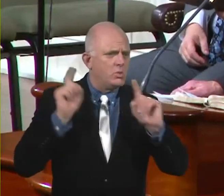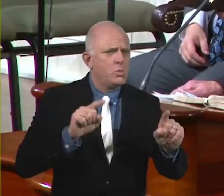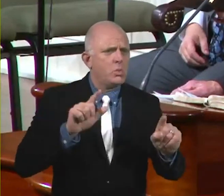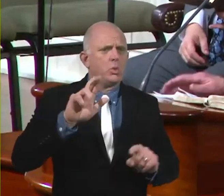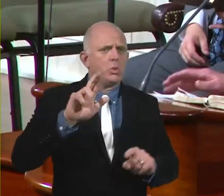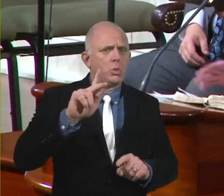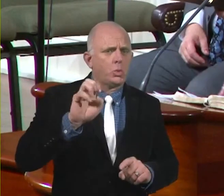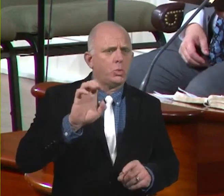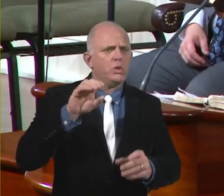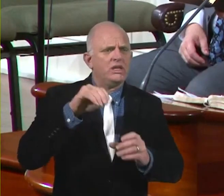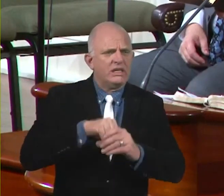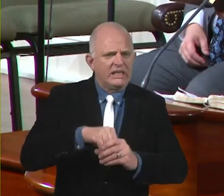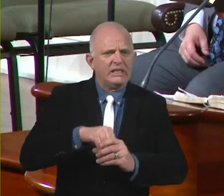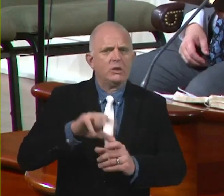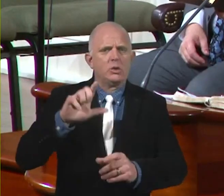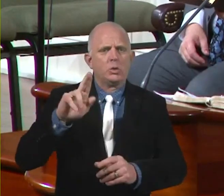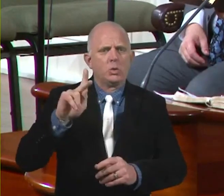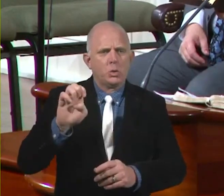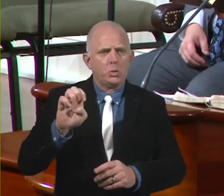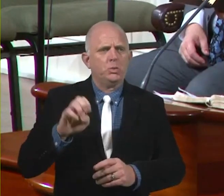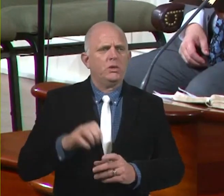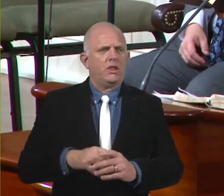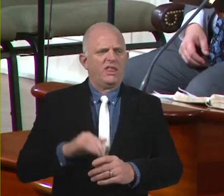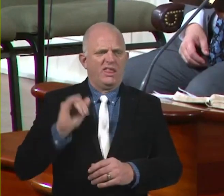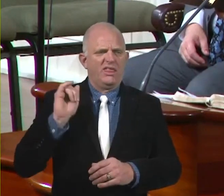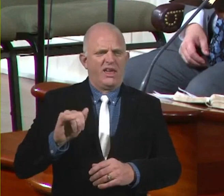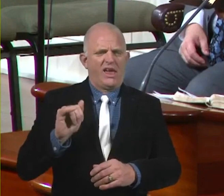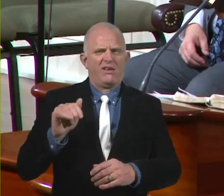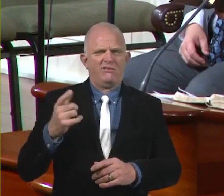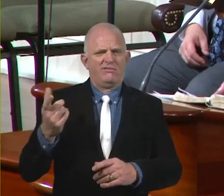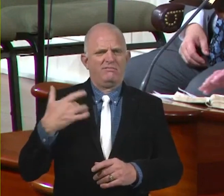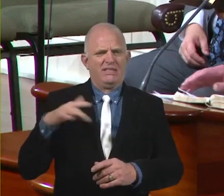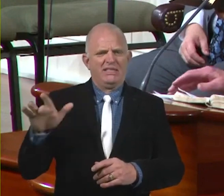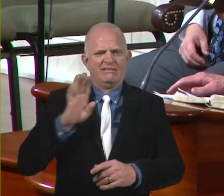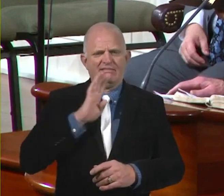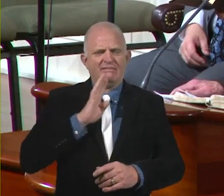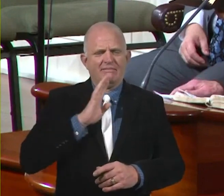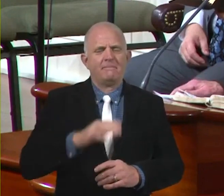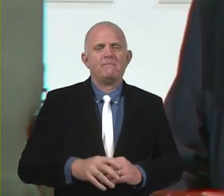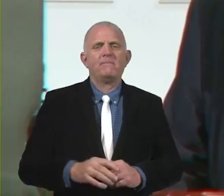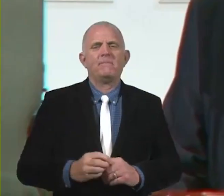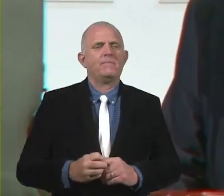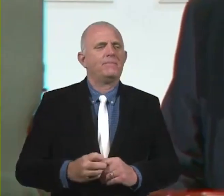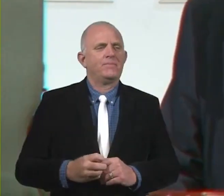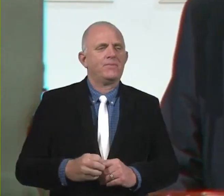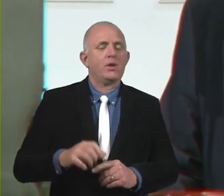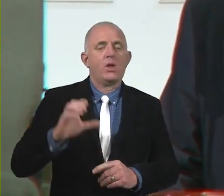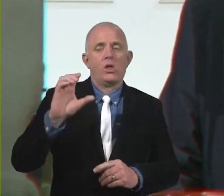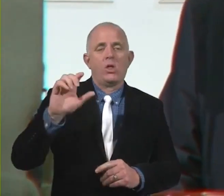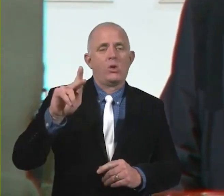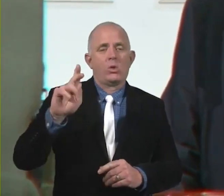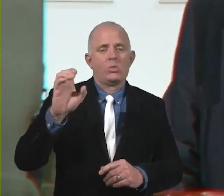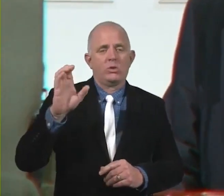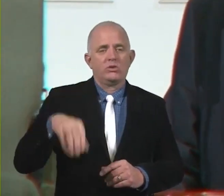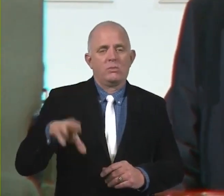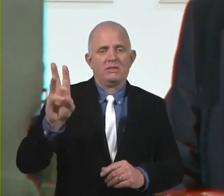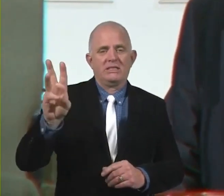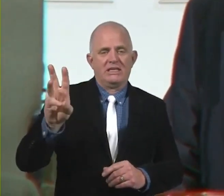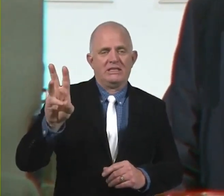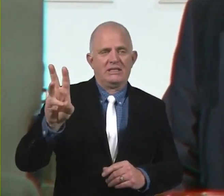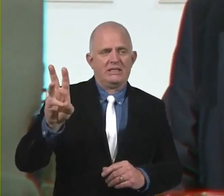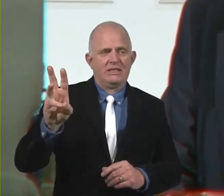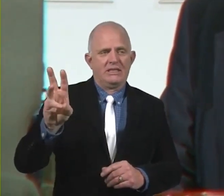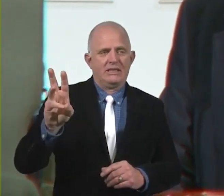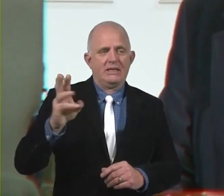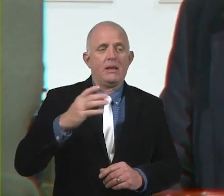we are going into Luke. And so that's where we are, Luke, okay? And chapter 6, and to me, I believe this is the